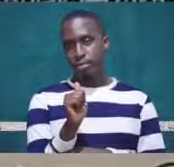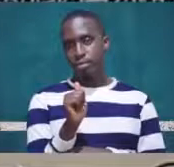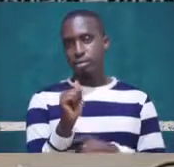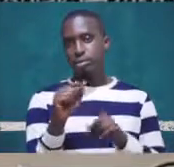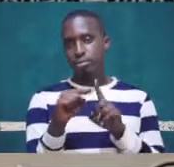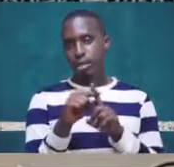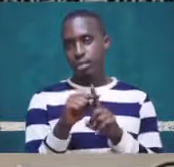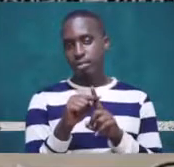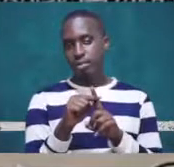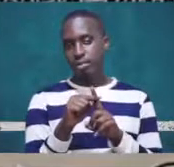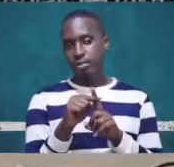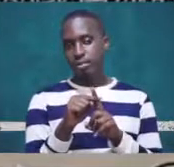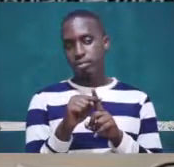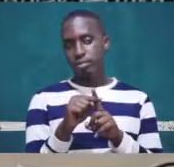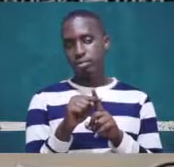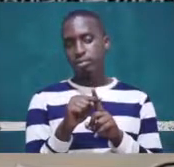plus